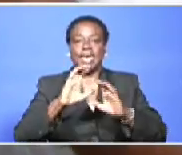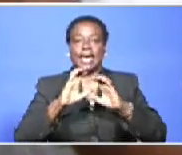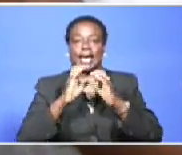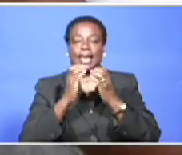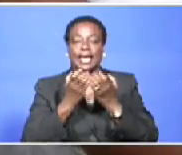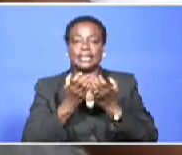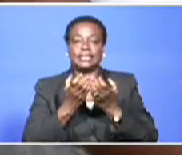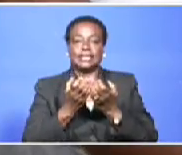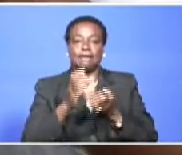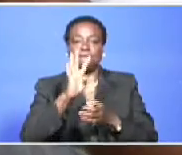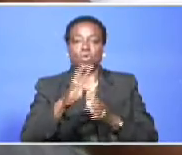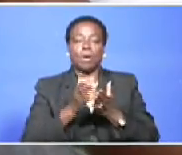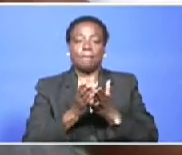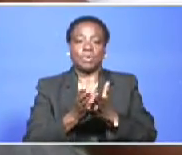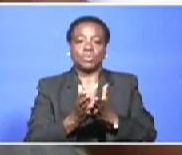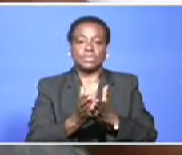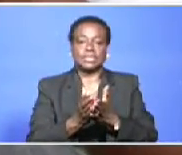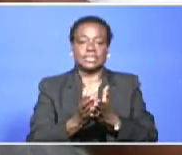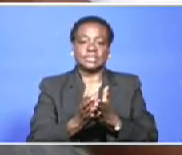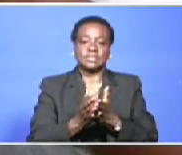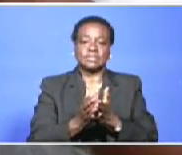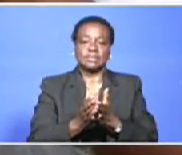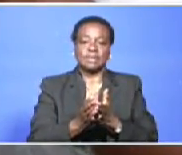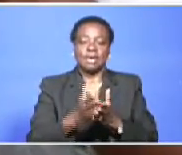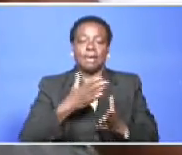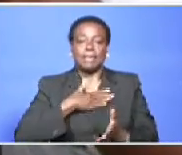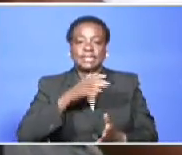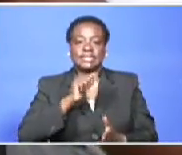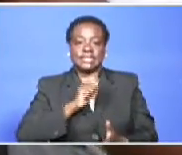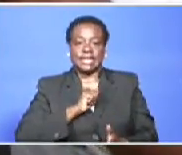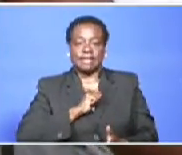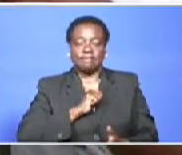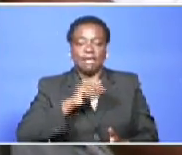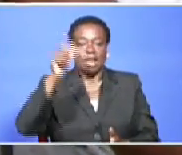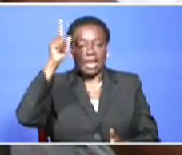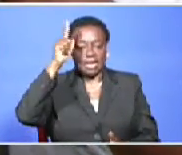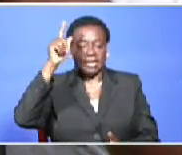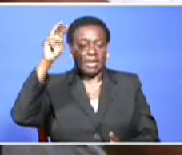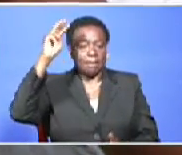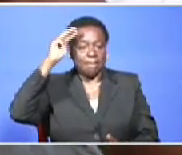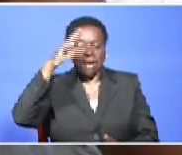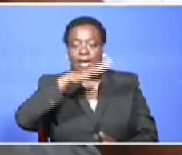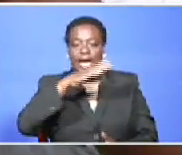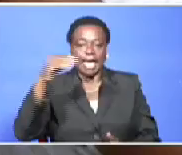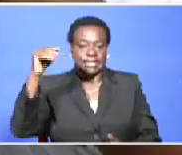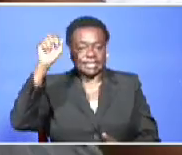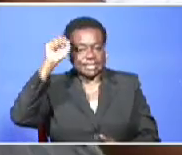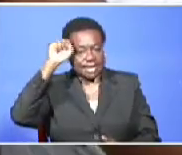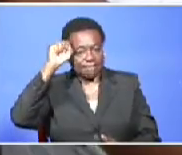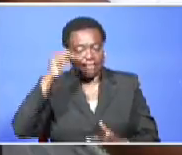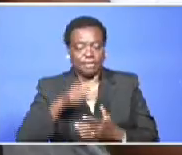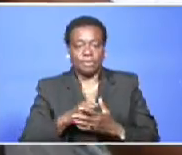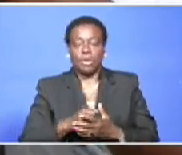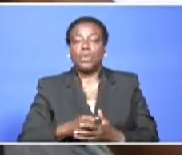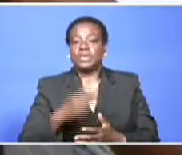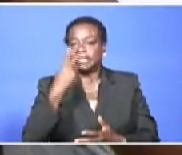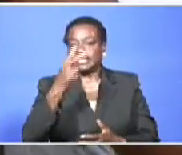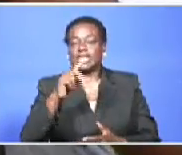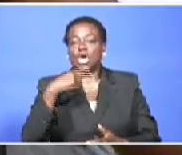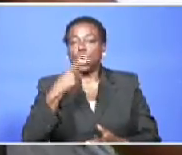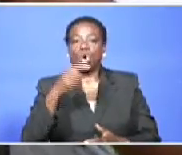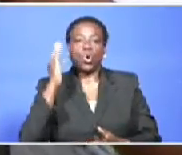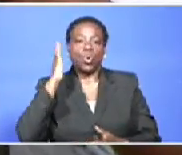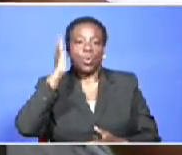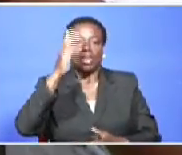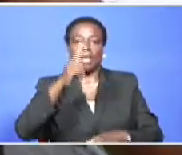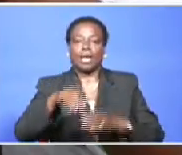Lundy, Mark, and Stefan, I understand we're supposed to be switching up boats, and we're going to see who's going to be have bragging rights, who's going to come